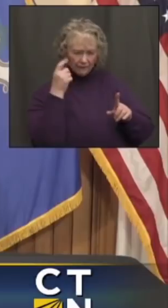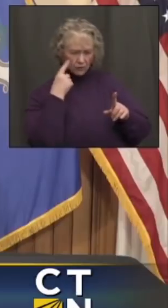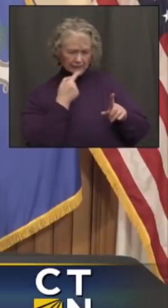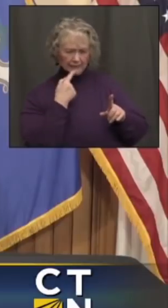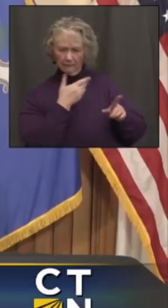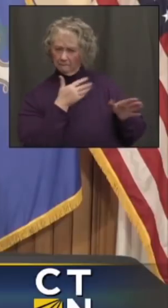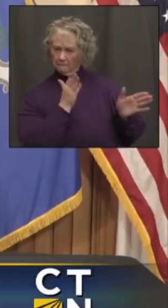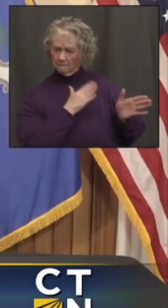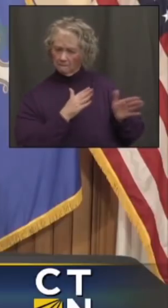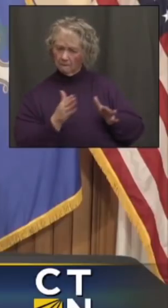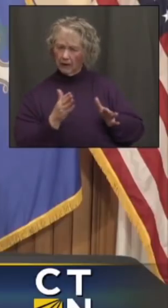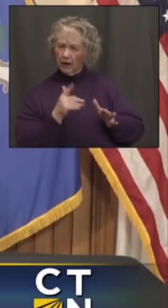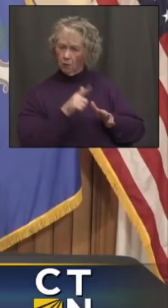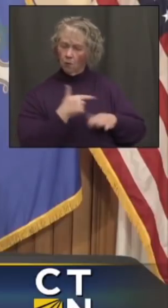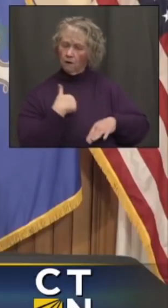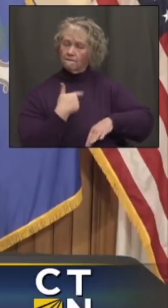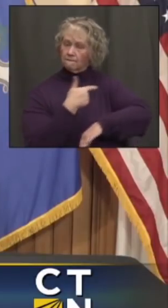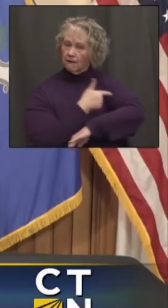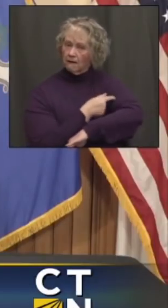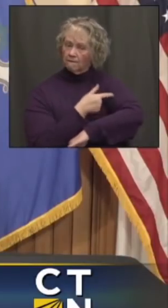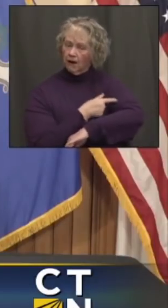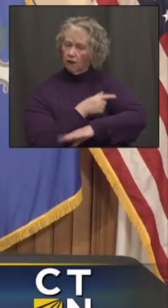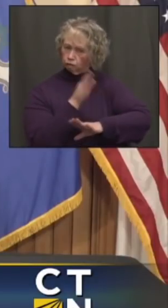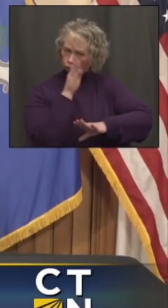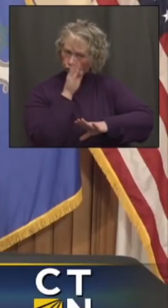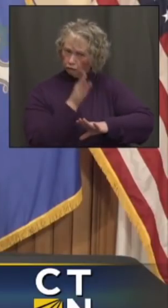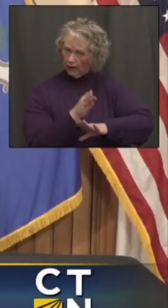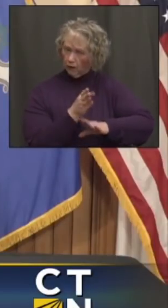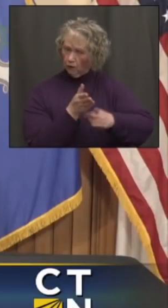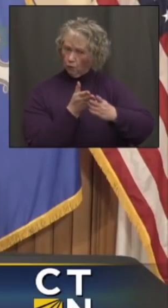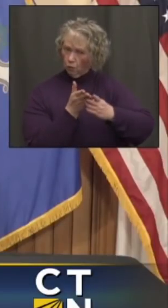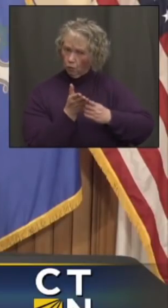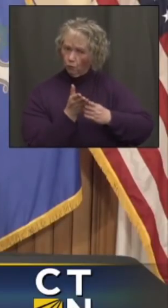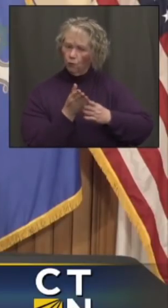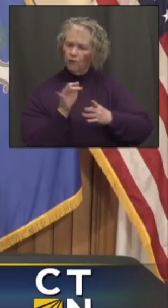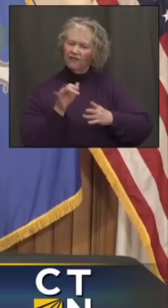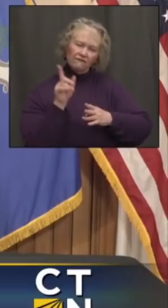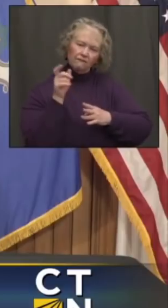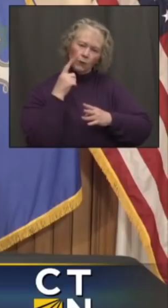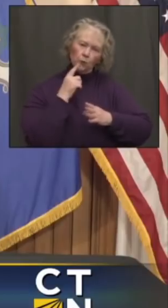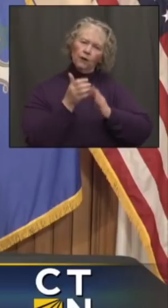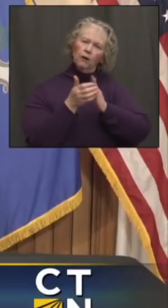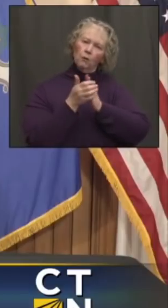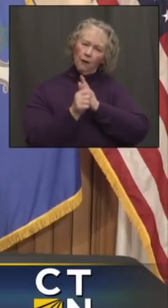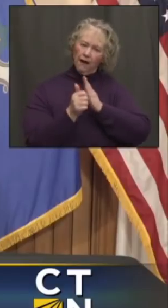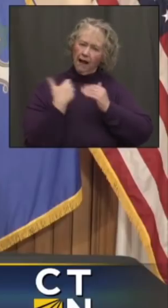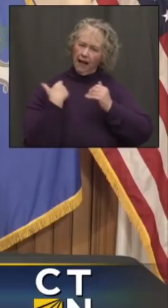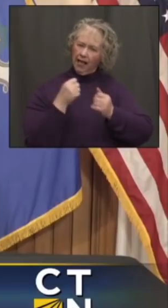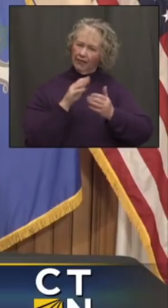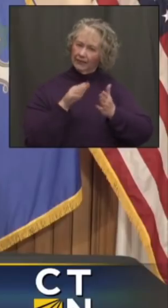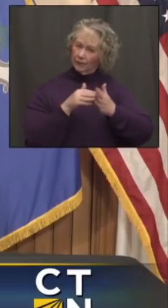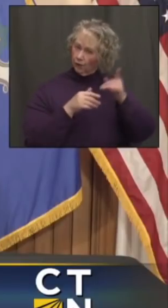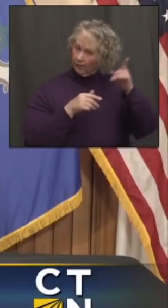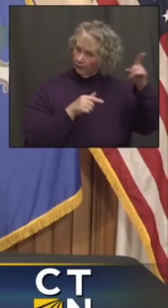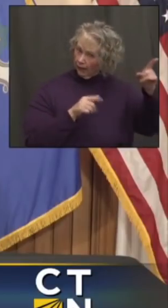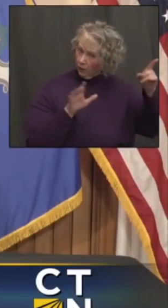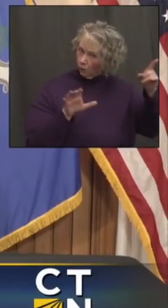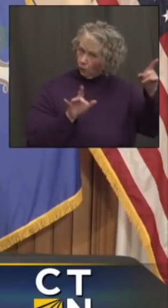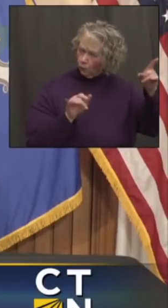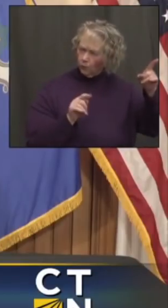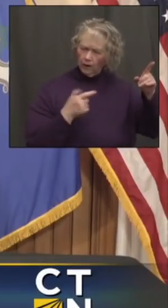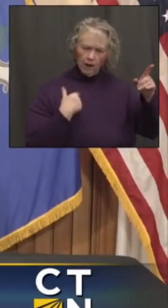now to provide access to every corner of our state. I know also this maybe is what you're referring to